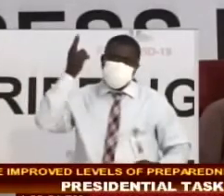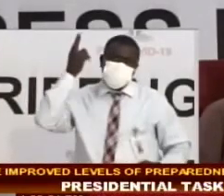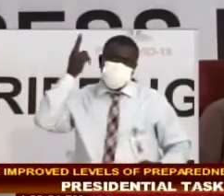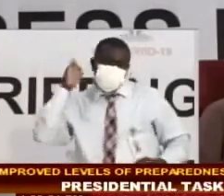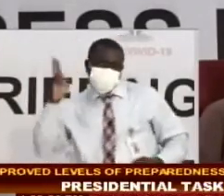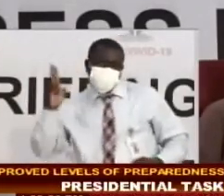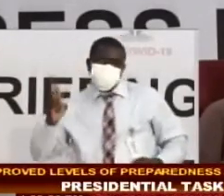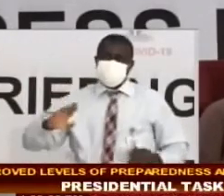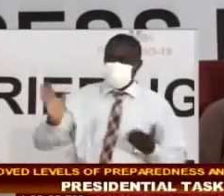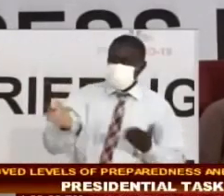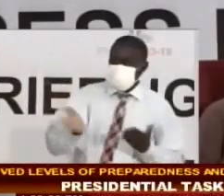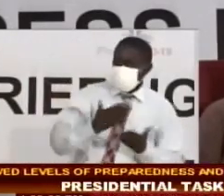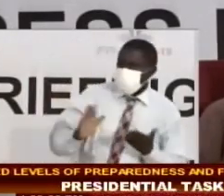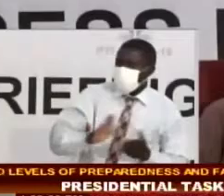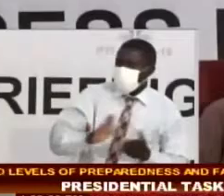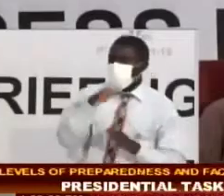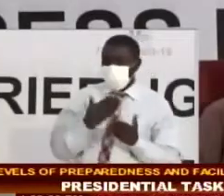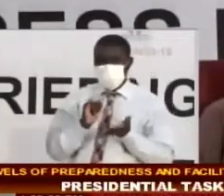etc.